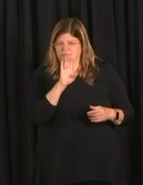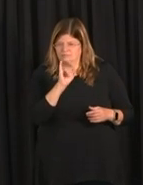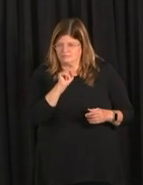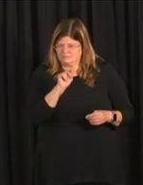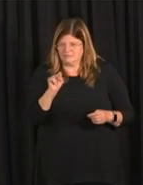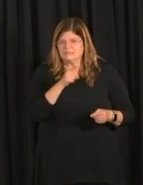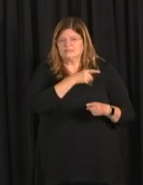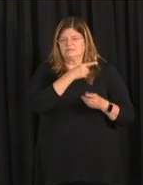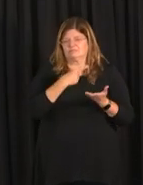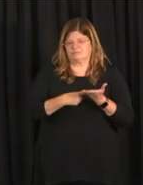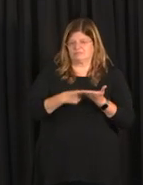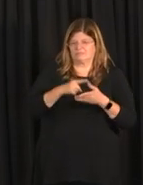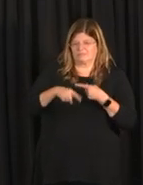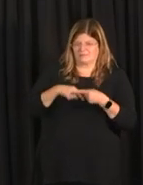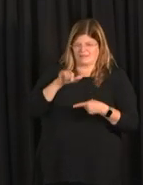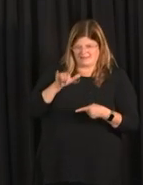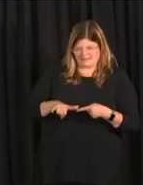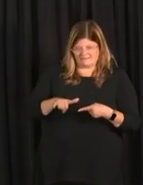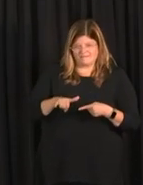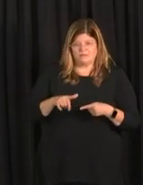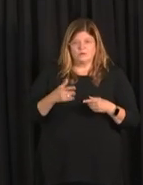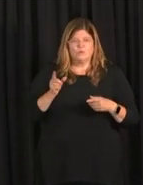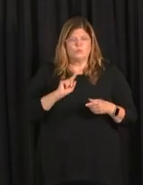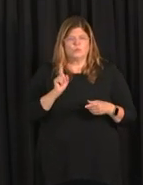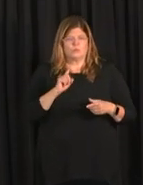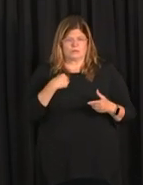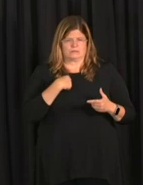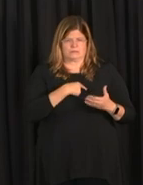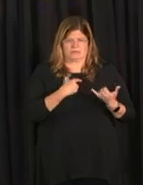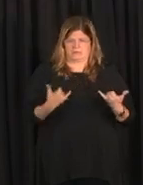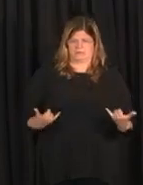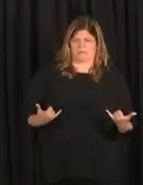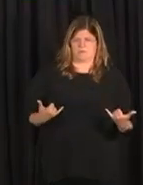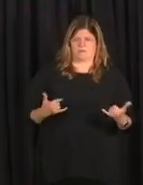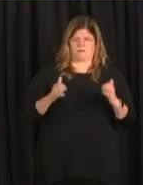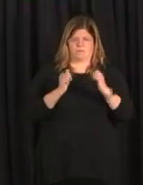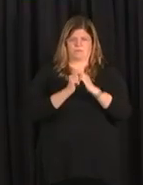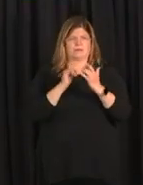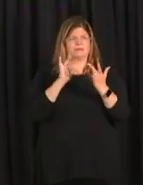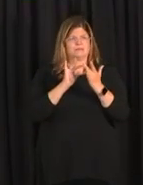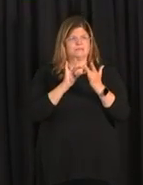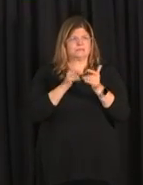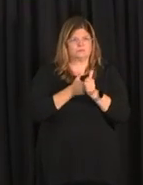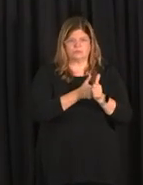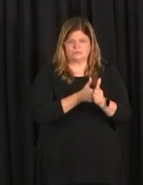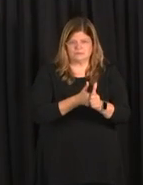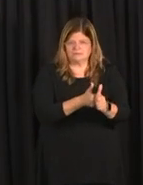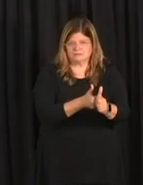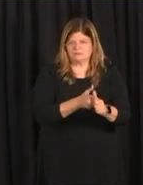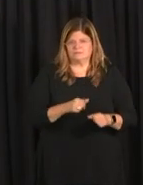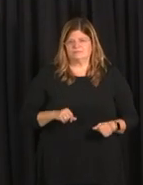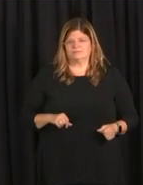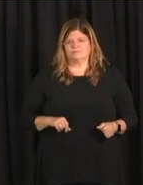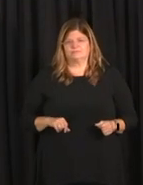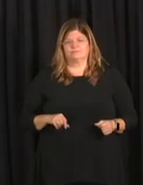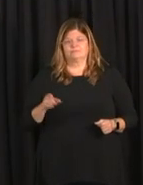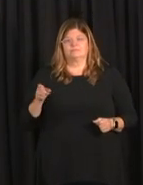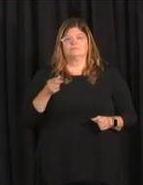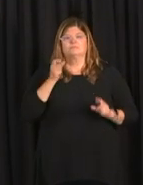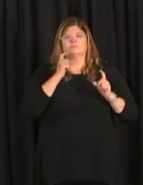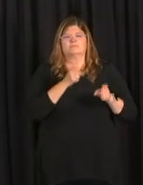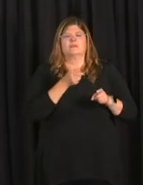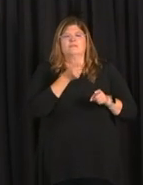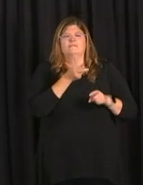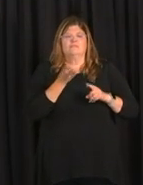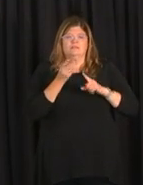well as talk about where we are with contact tracing and to give you a few